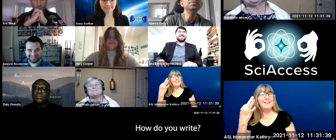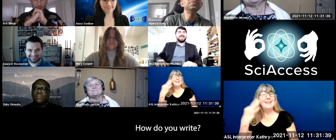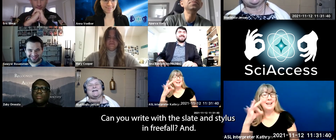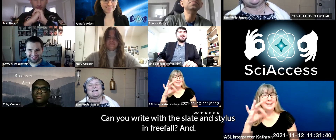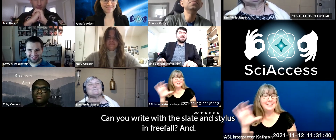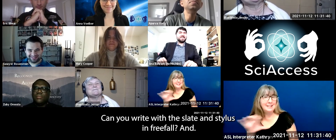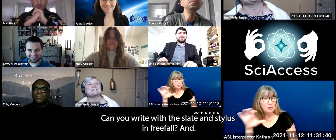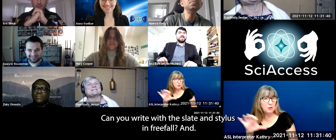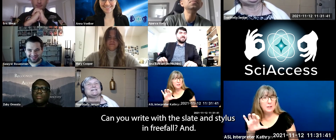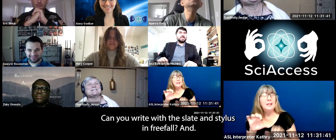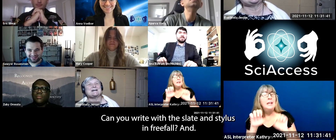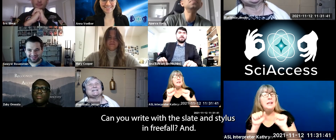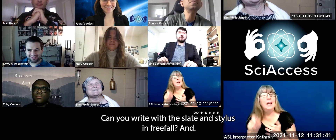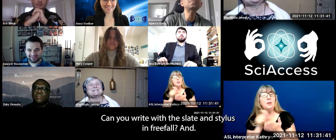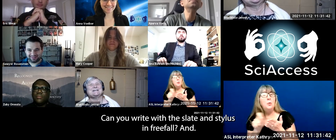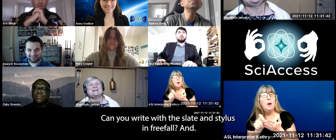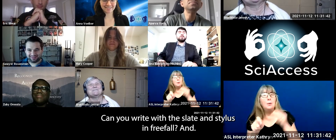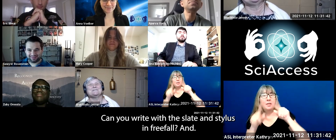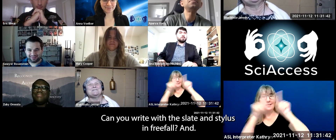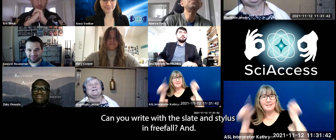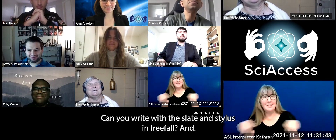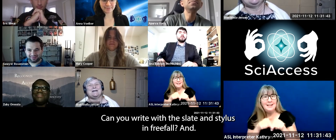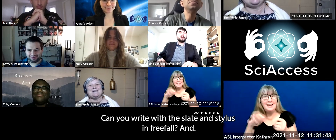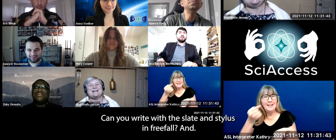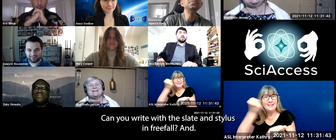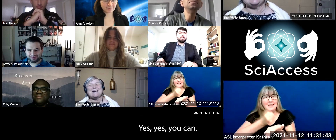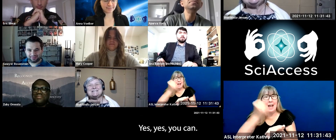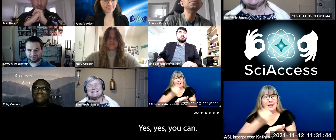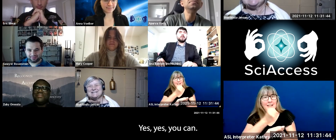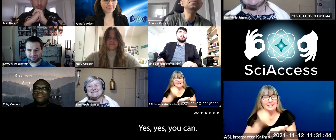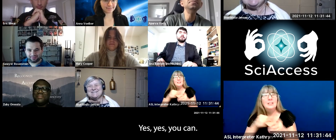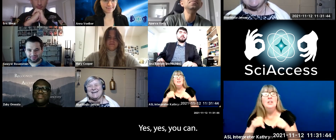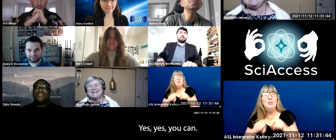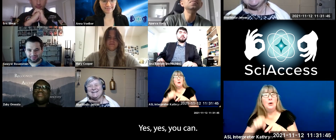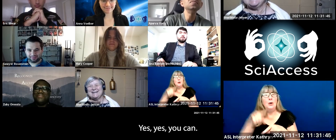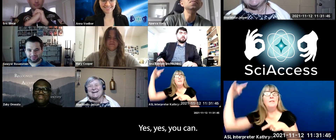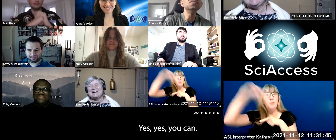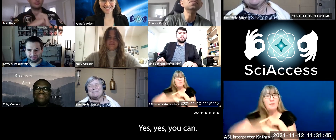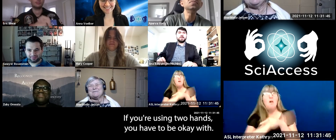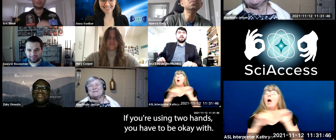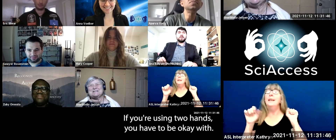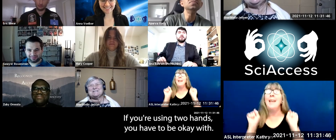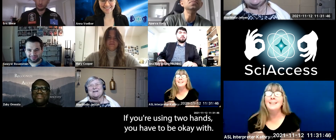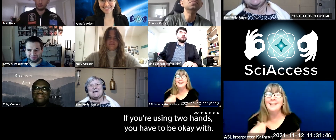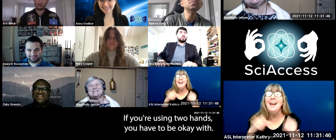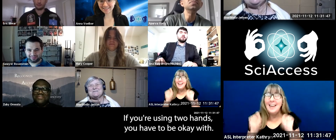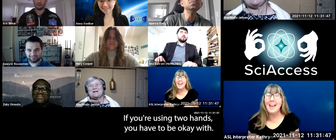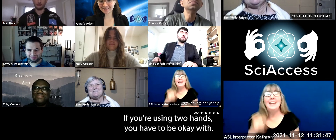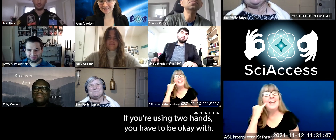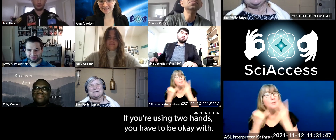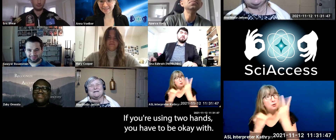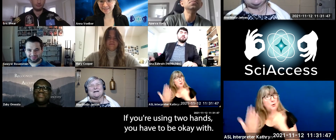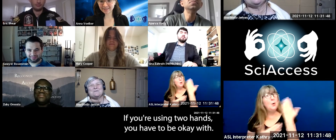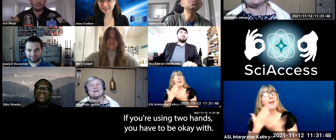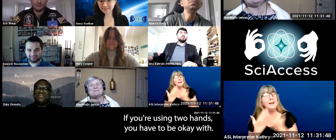How do you write? Can you write with a slate and stylus in free fall? And yes, Yes, you can. If you're using two hands, you have